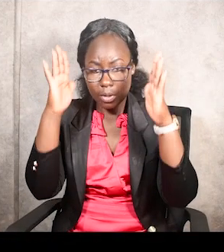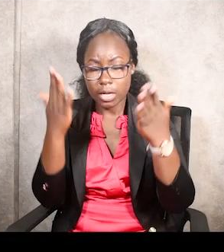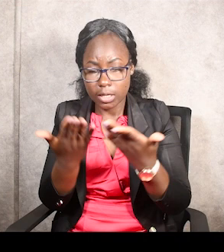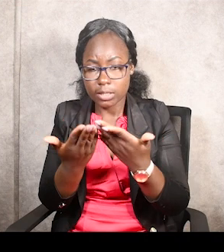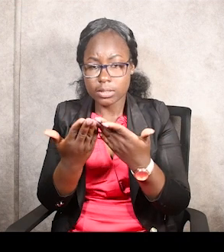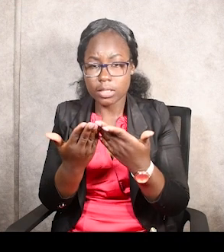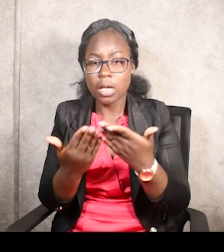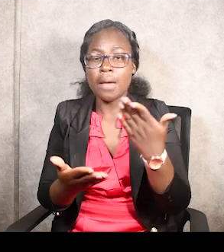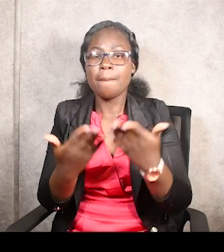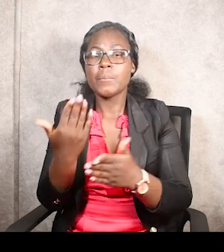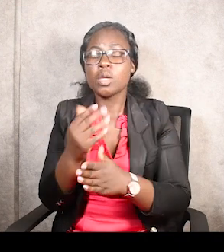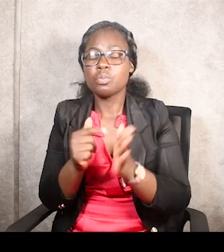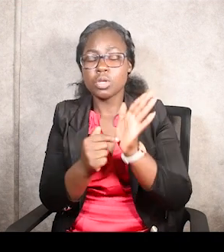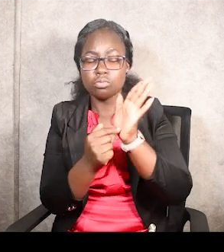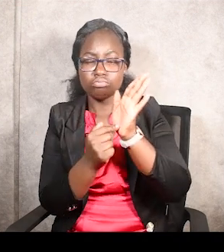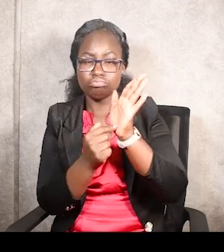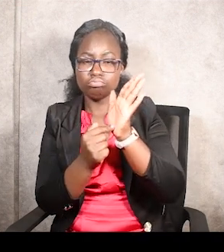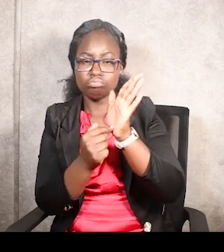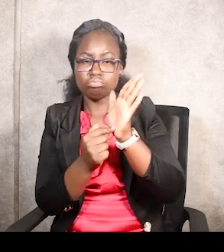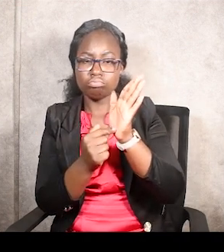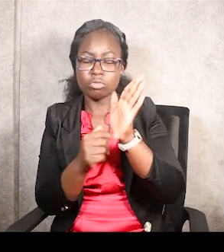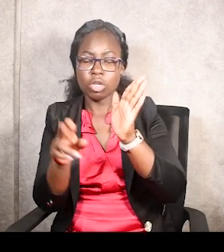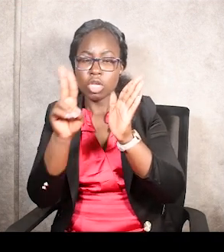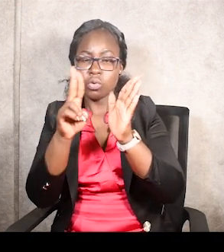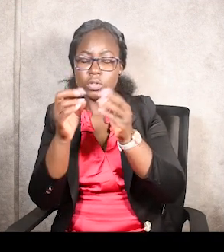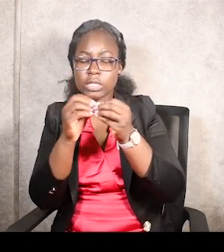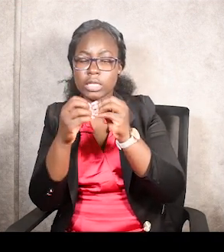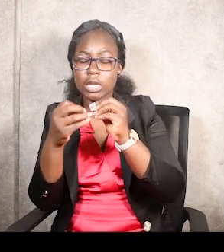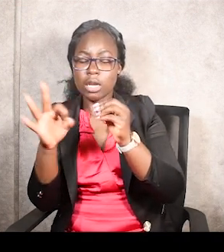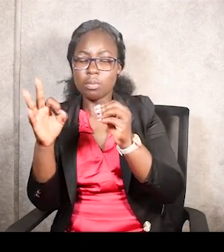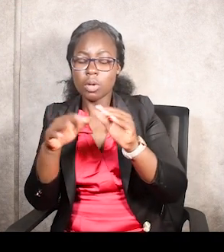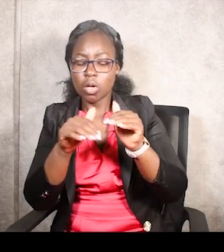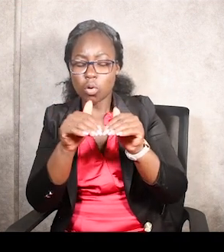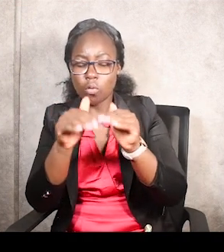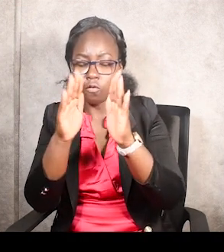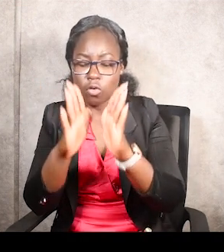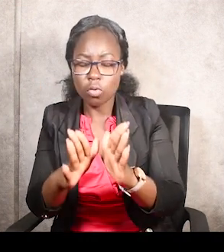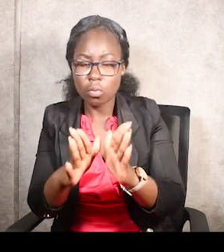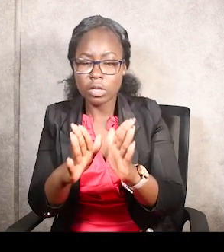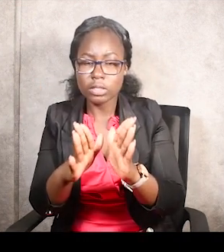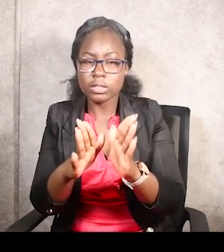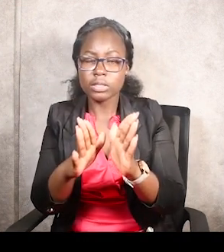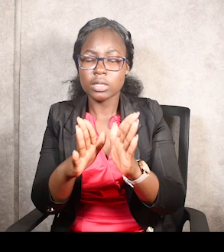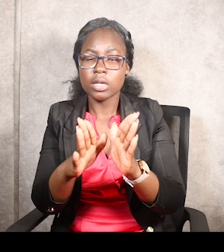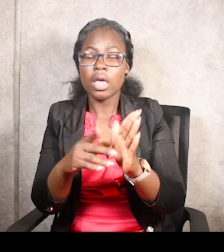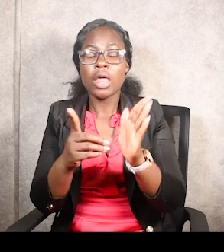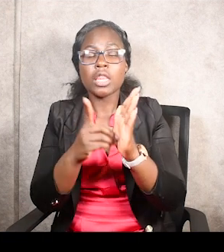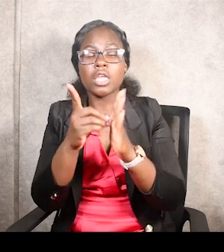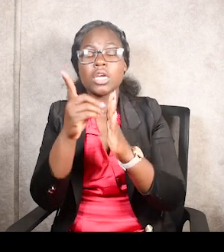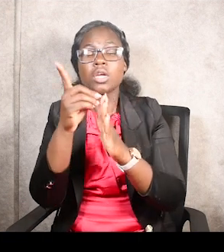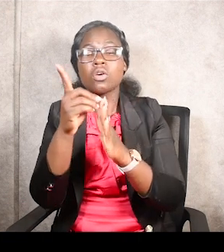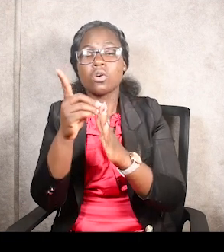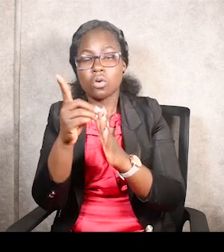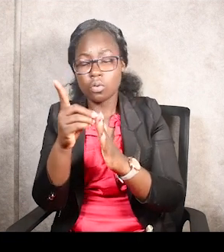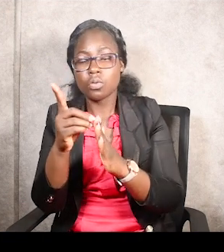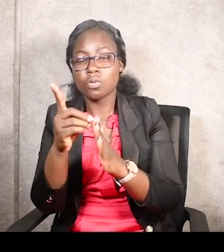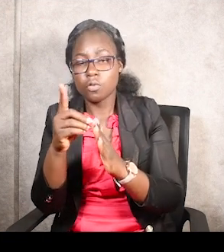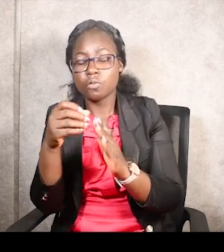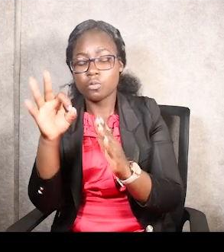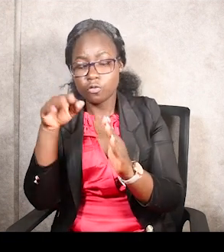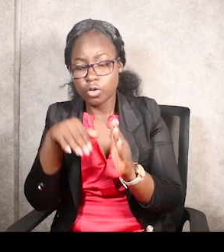can mainly be measured using the number of followers, the number of subscribers, the growth